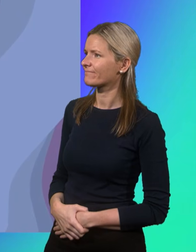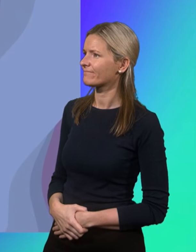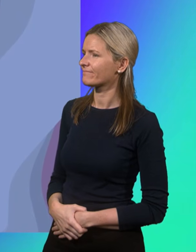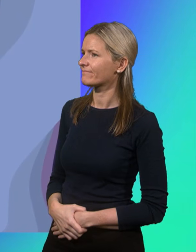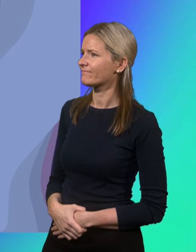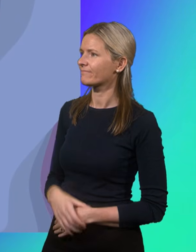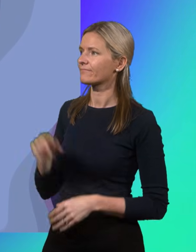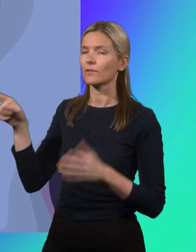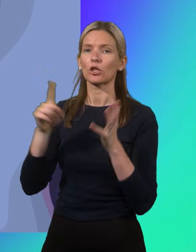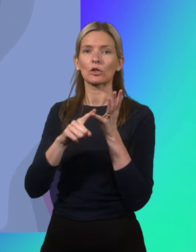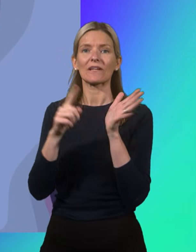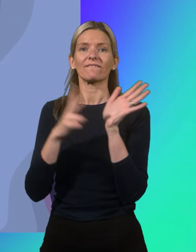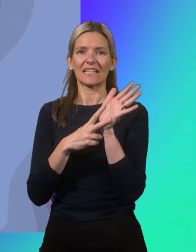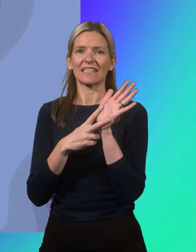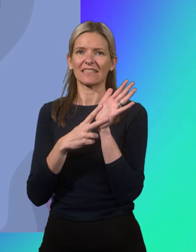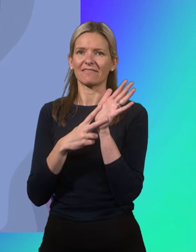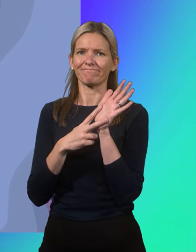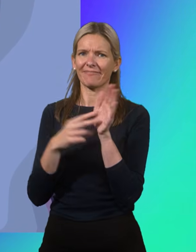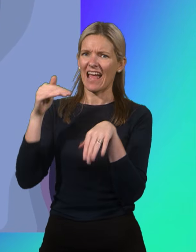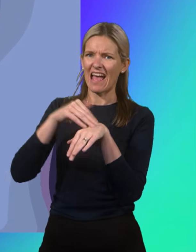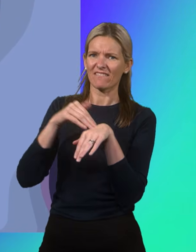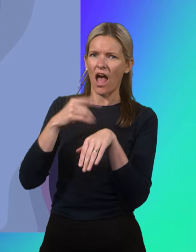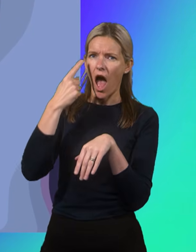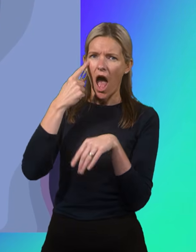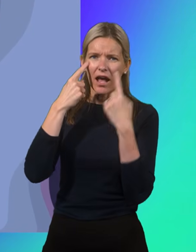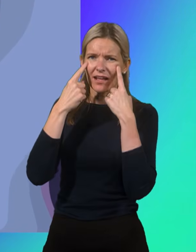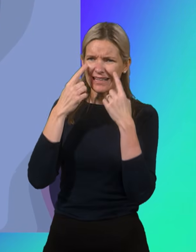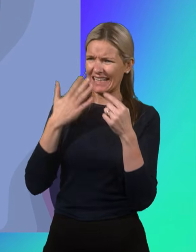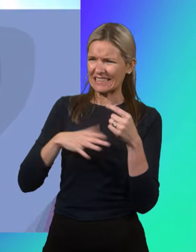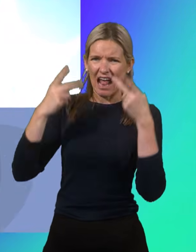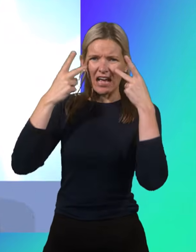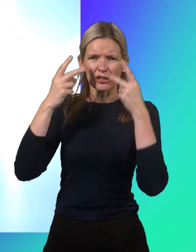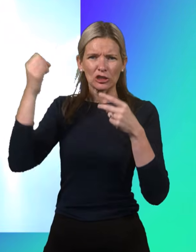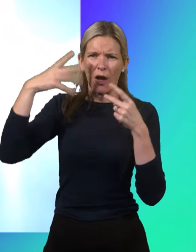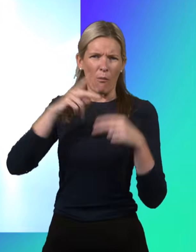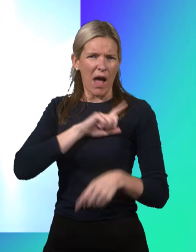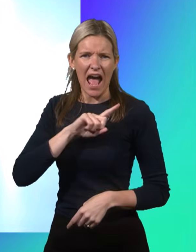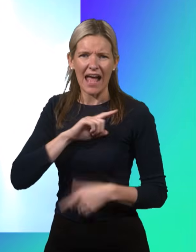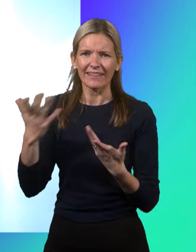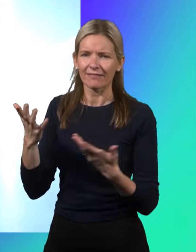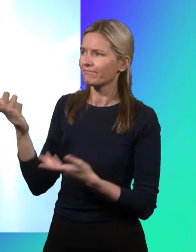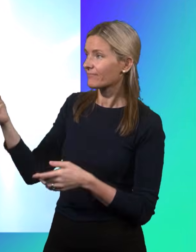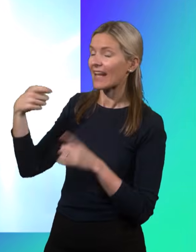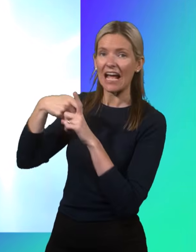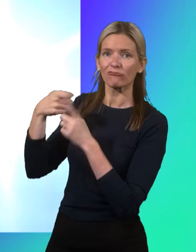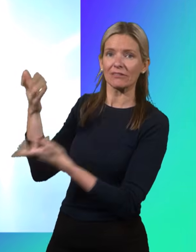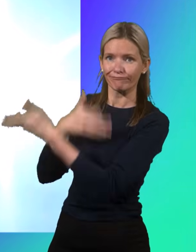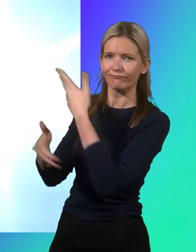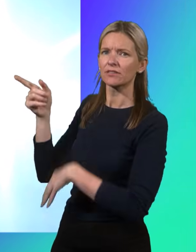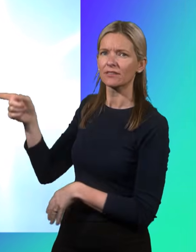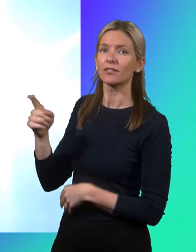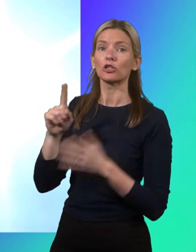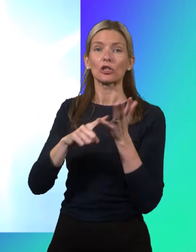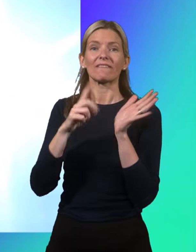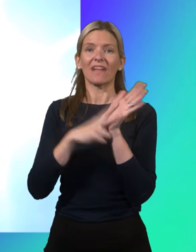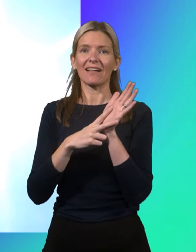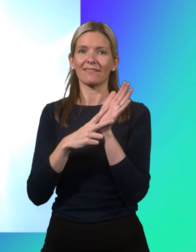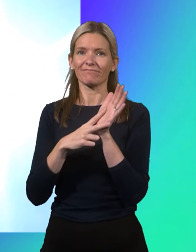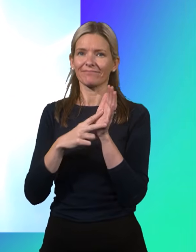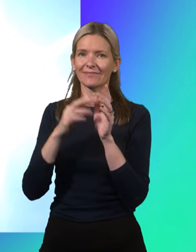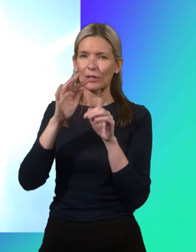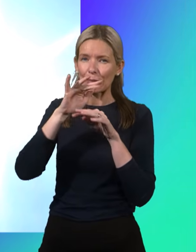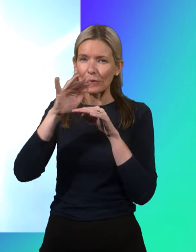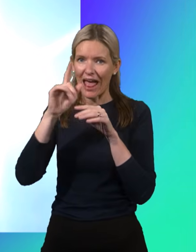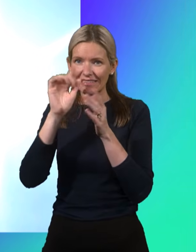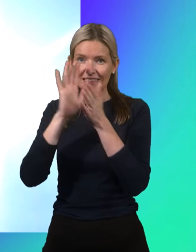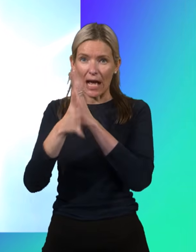How can UV affect our eyes and why do we need sunglasses? This is from Kieran. Ultraviolet light, or UV light, is a type of light